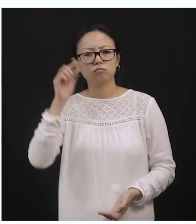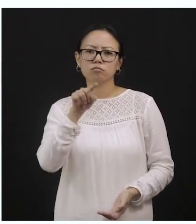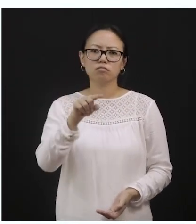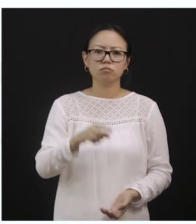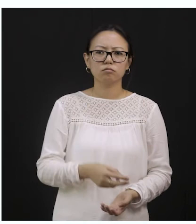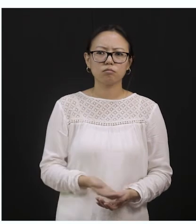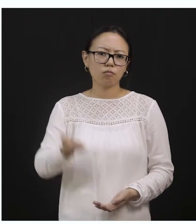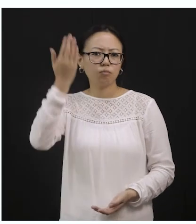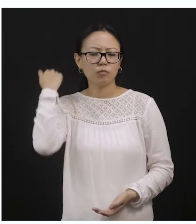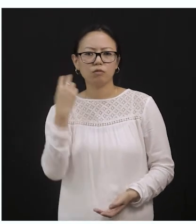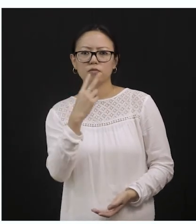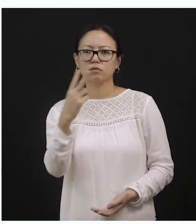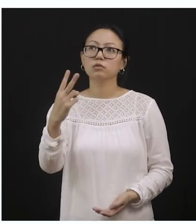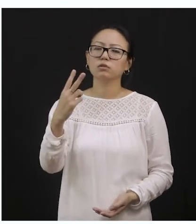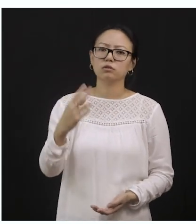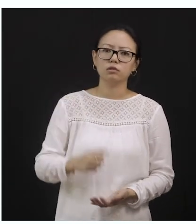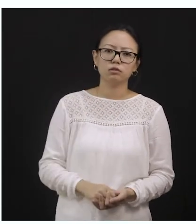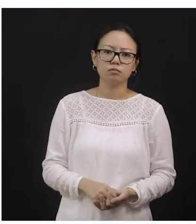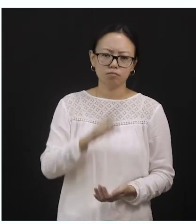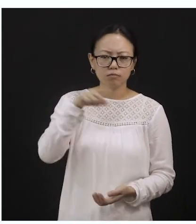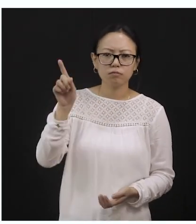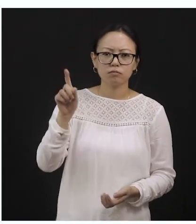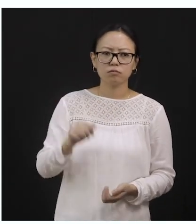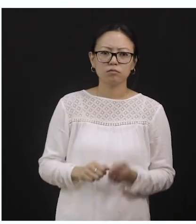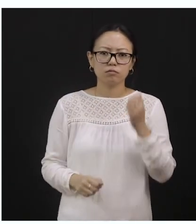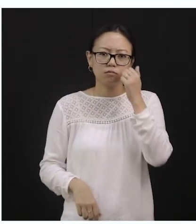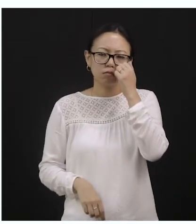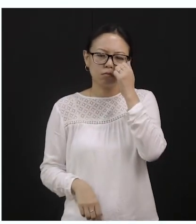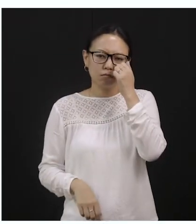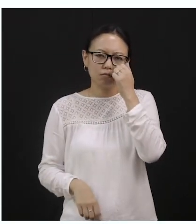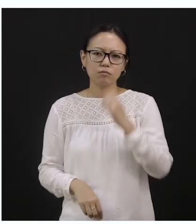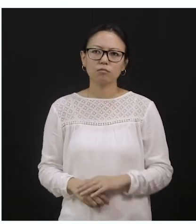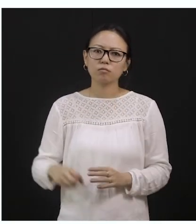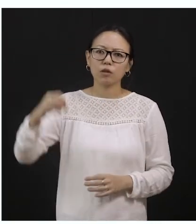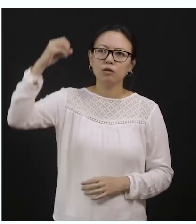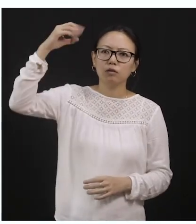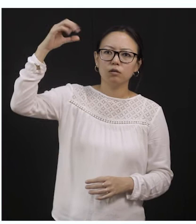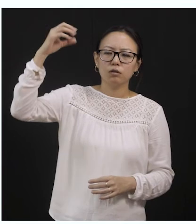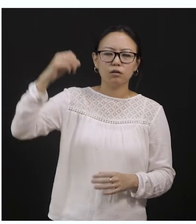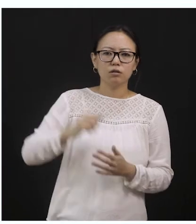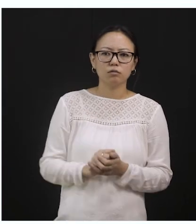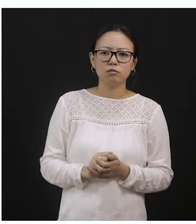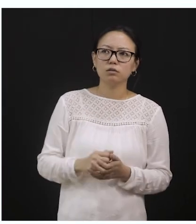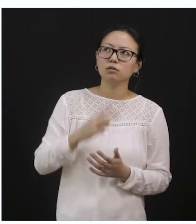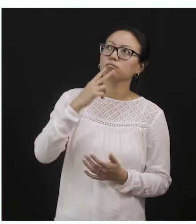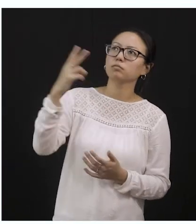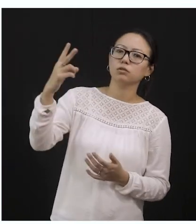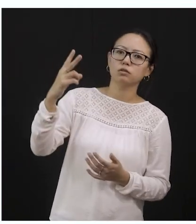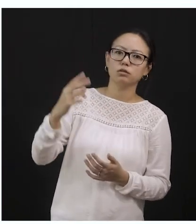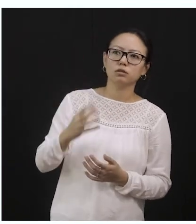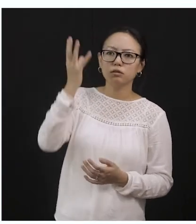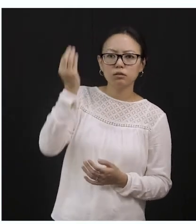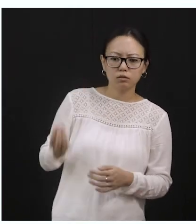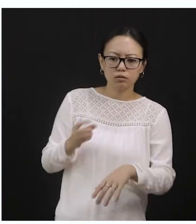lots of insect, near the light bulb in your room. Then remember,